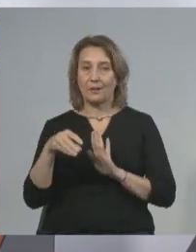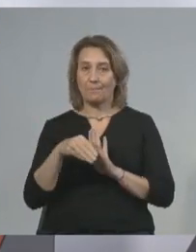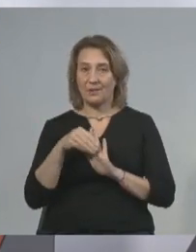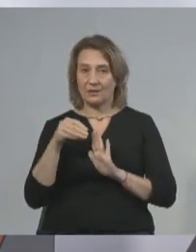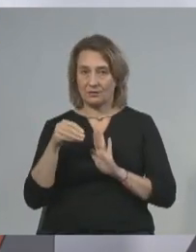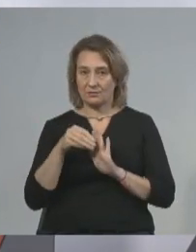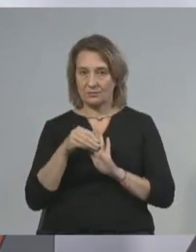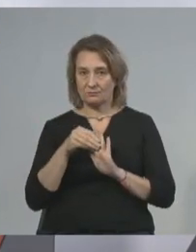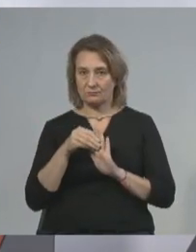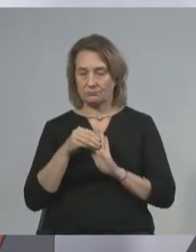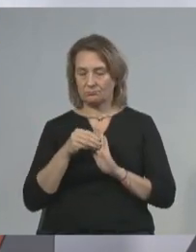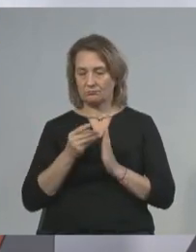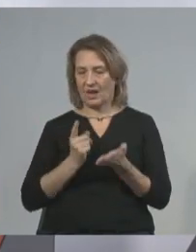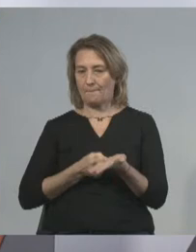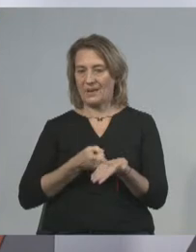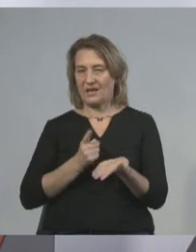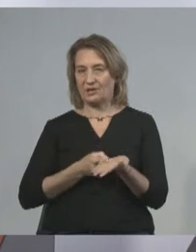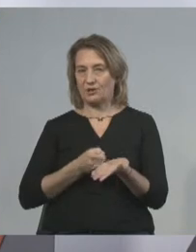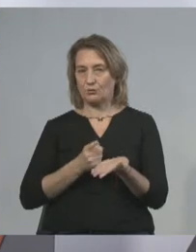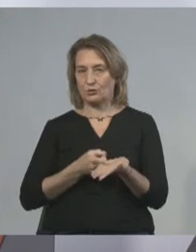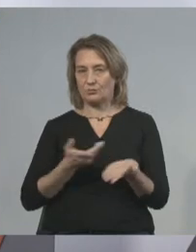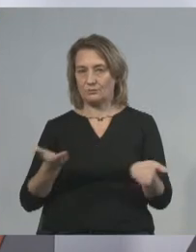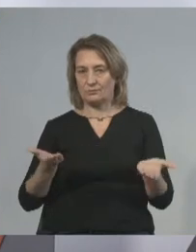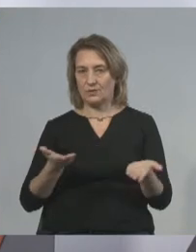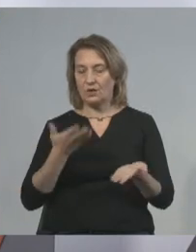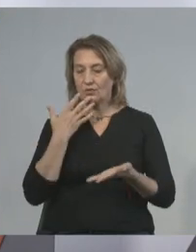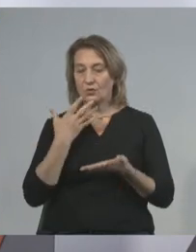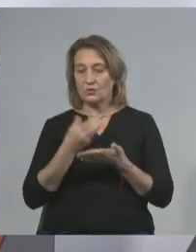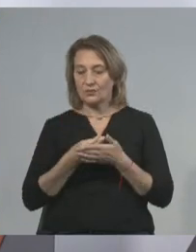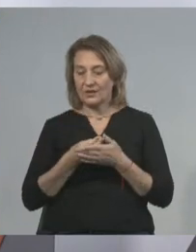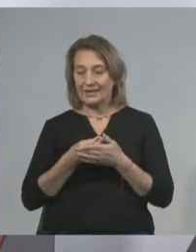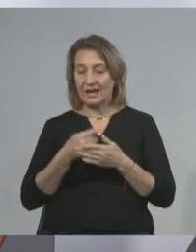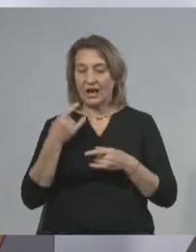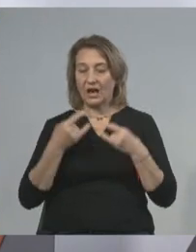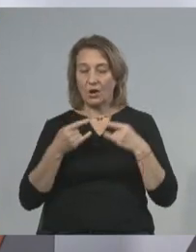elections appealing to this audience